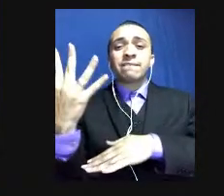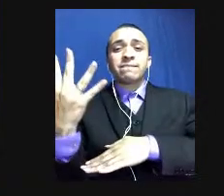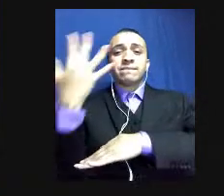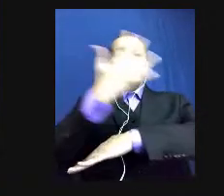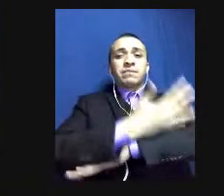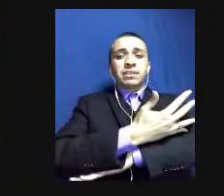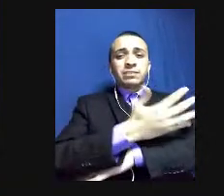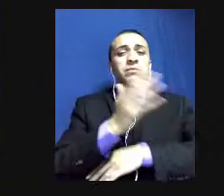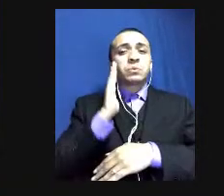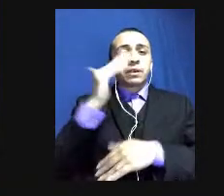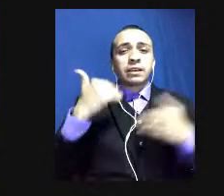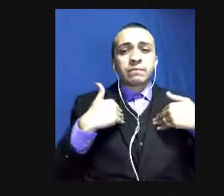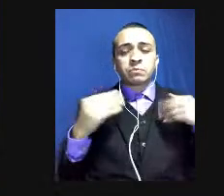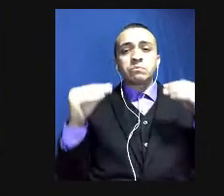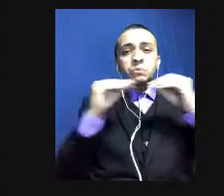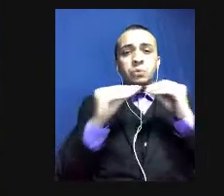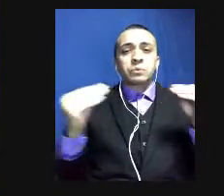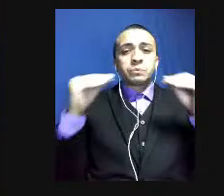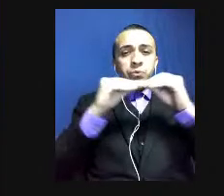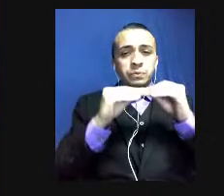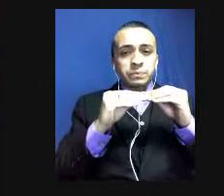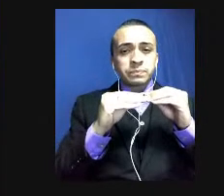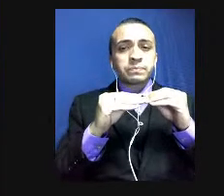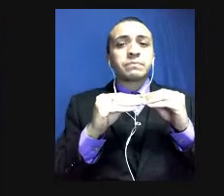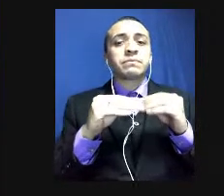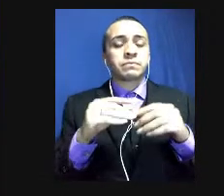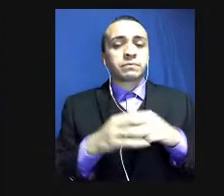of growth to the northeast.